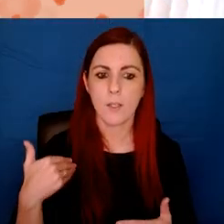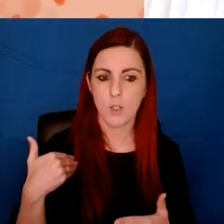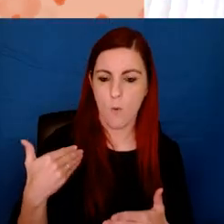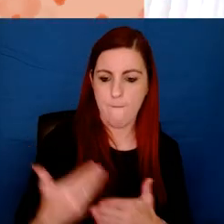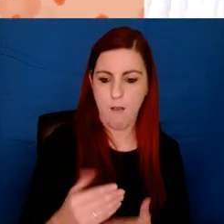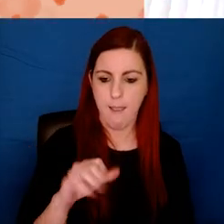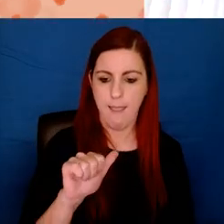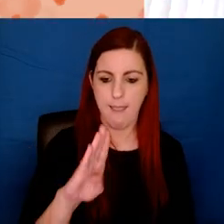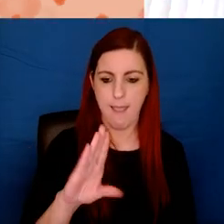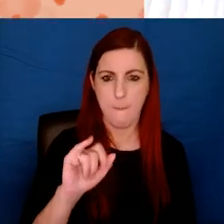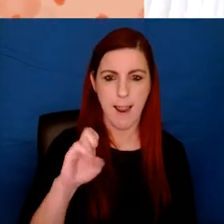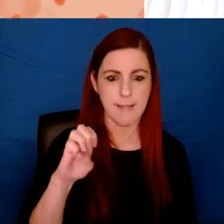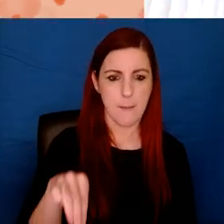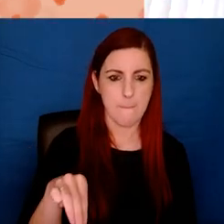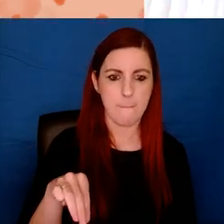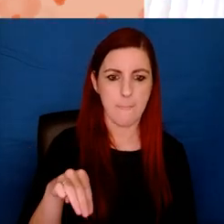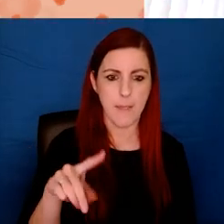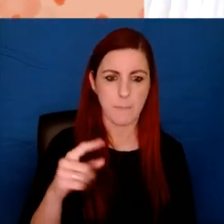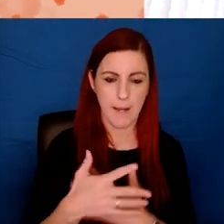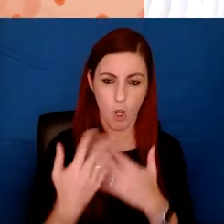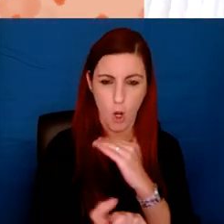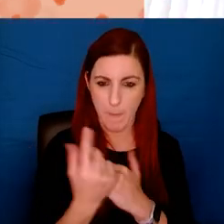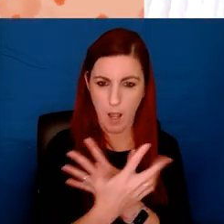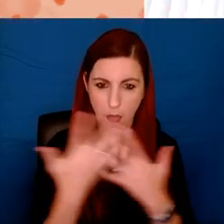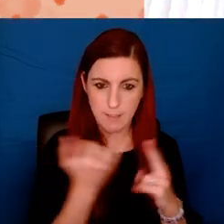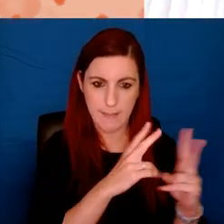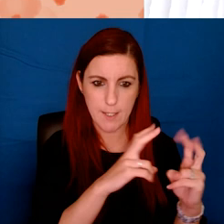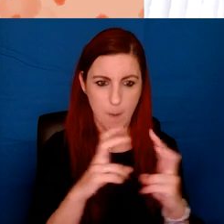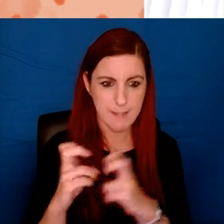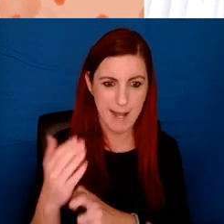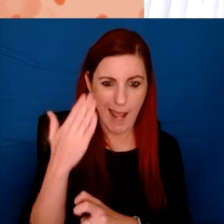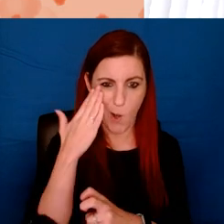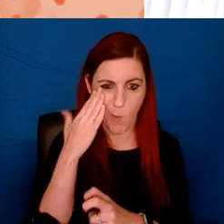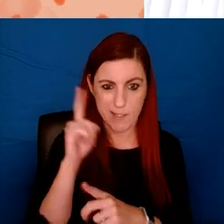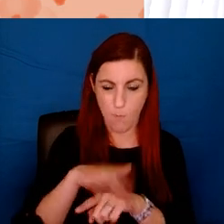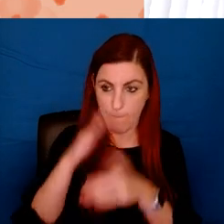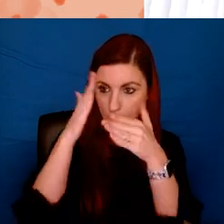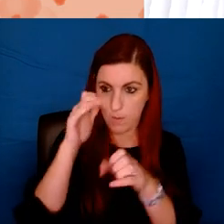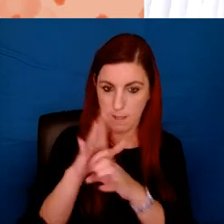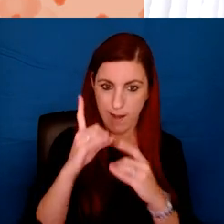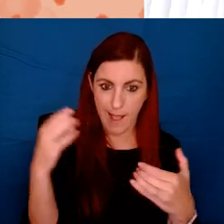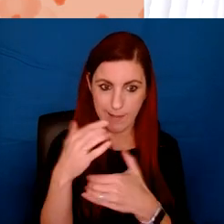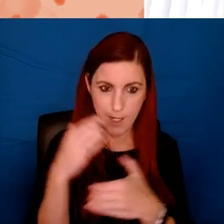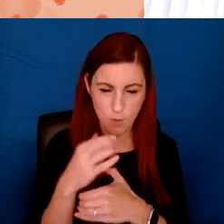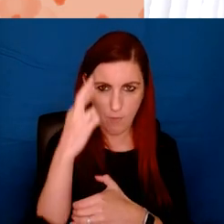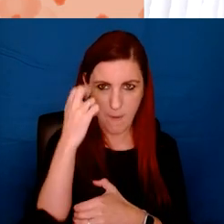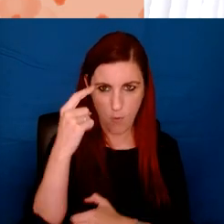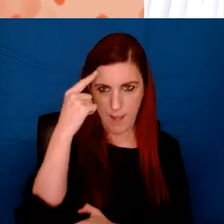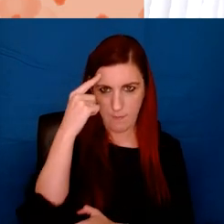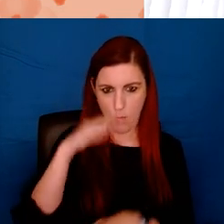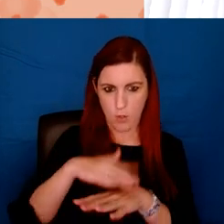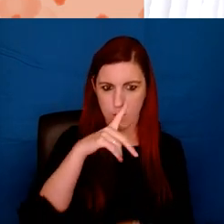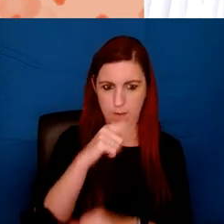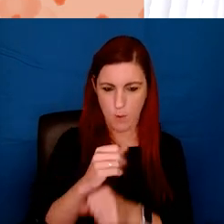So ableism has been the biggest issue that's come across all of our topics, and I know that this is kind of more focused on healthcare, so I'm keeping in my mind more